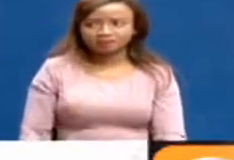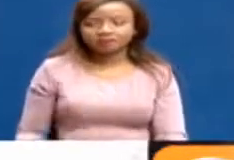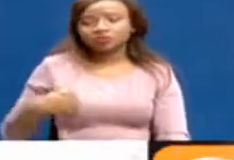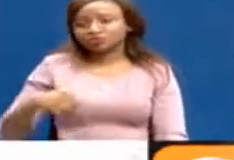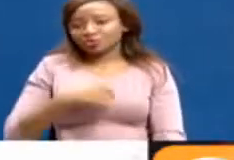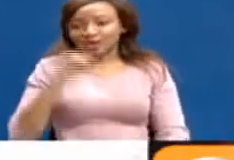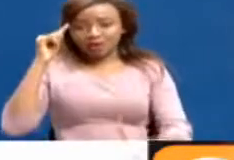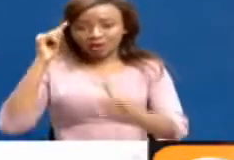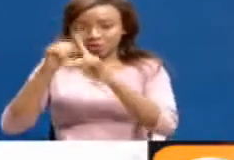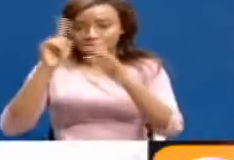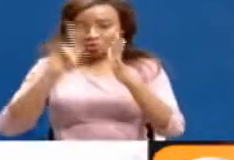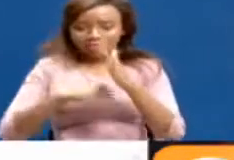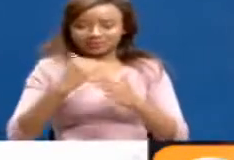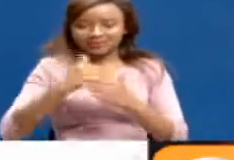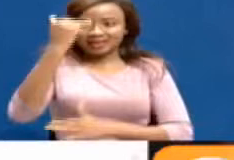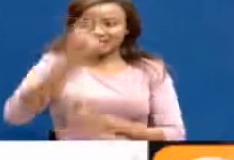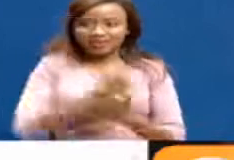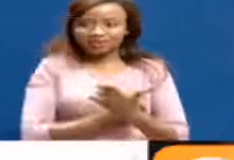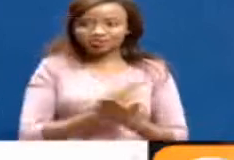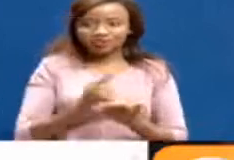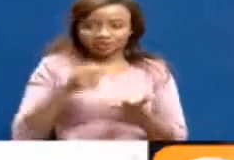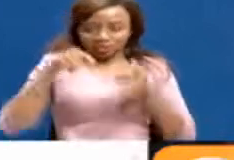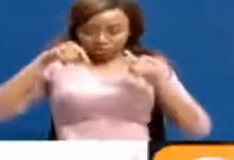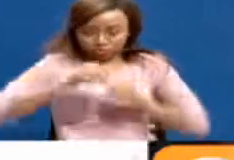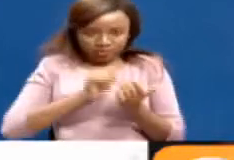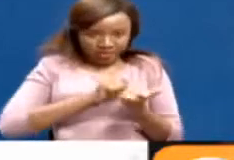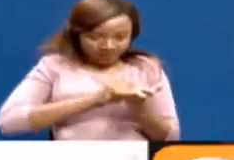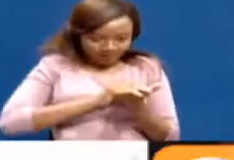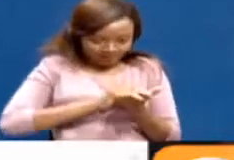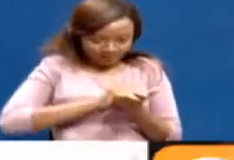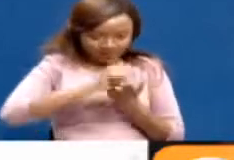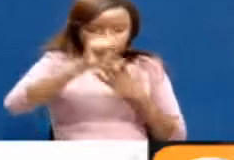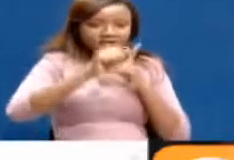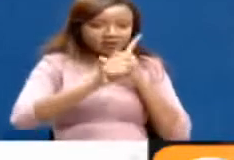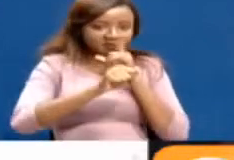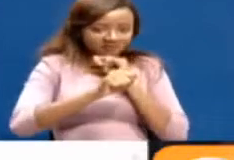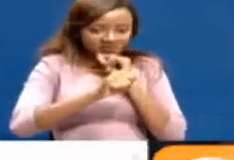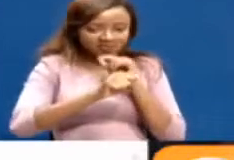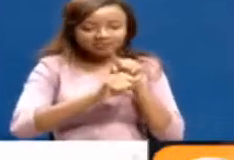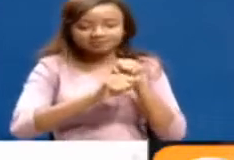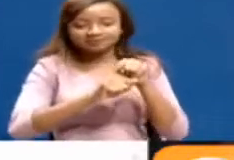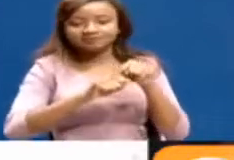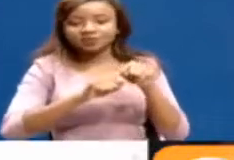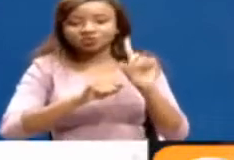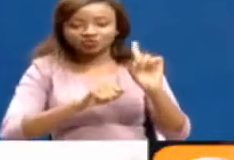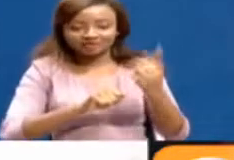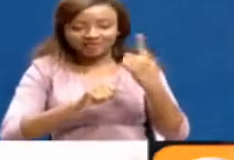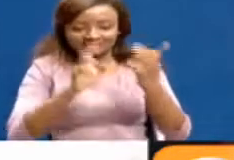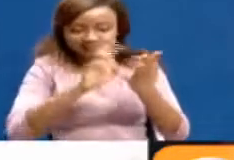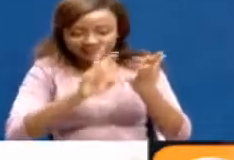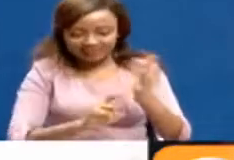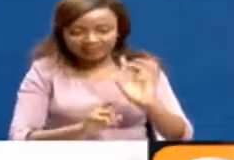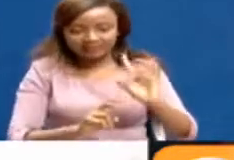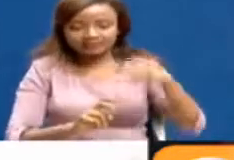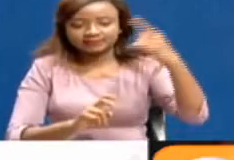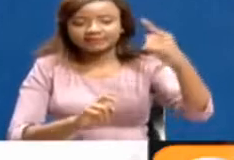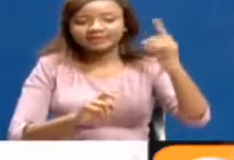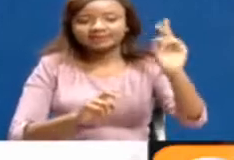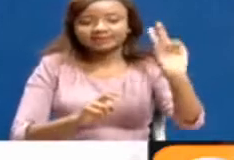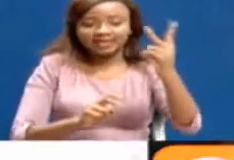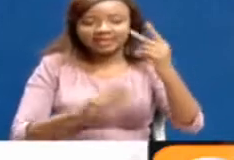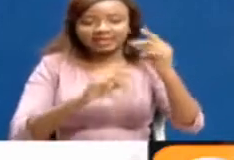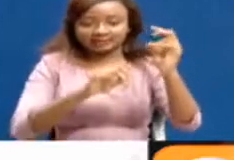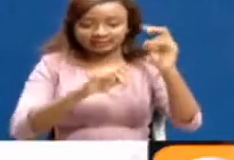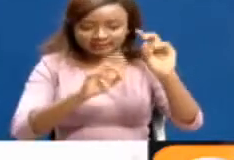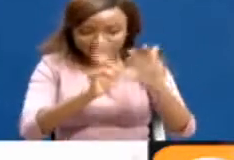Jeff, next week, it's been published today. We intend for it to go through first and second reading next week, and then we do